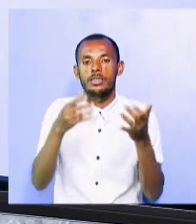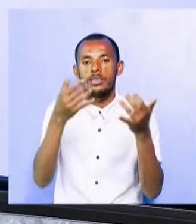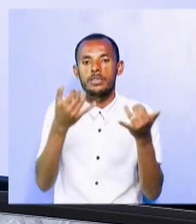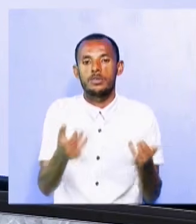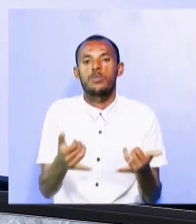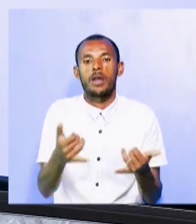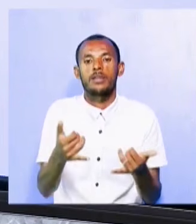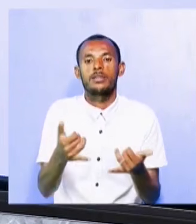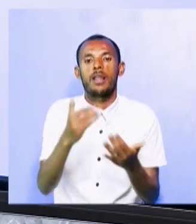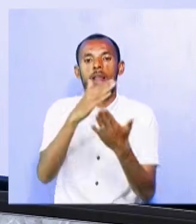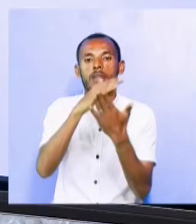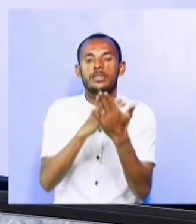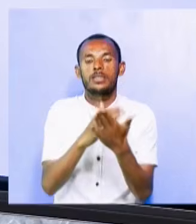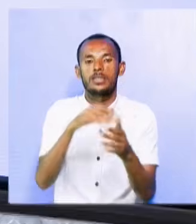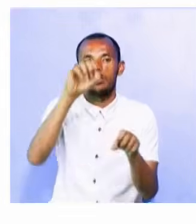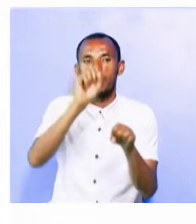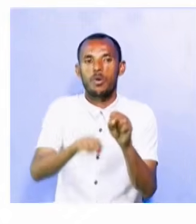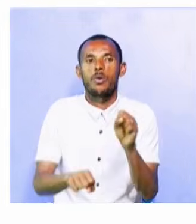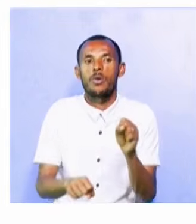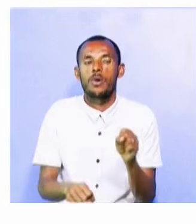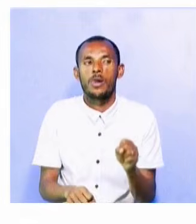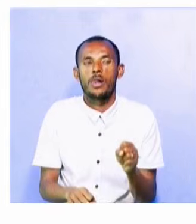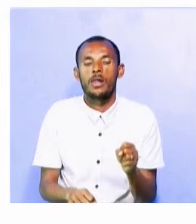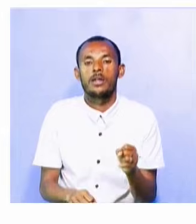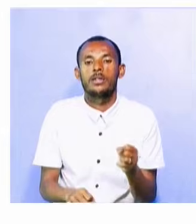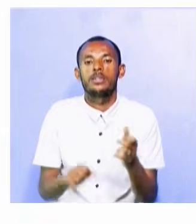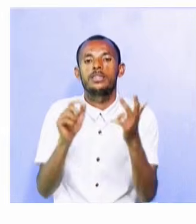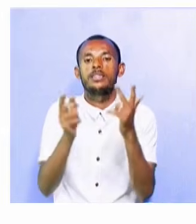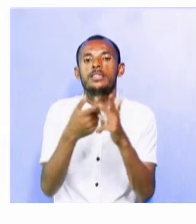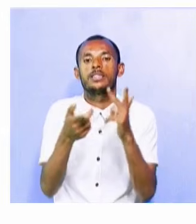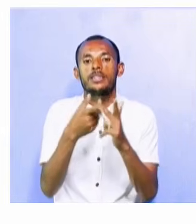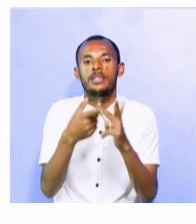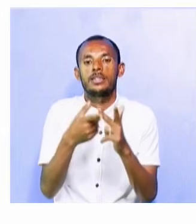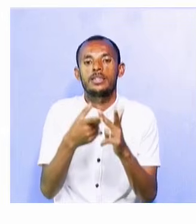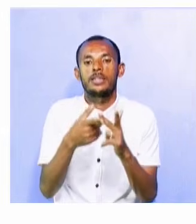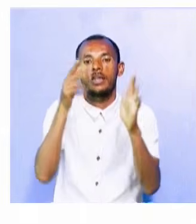lesson. So the third example